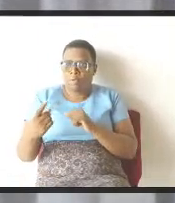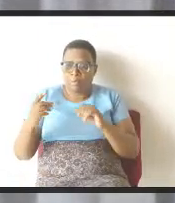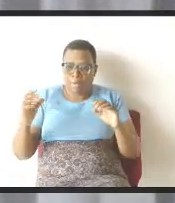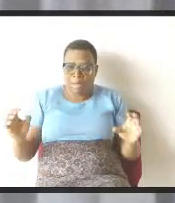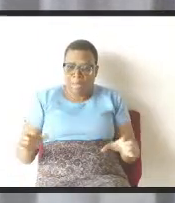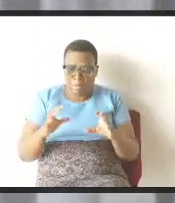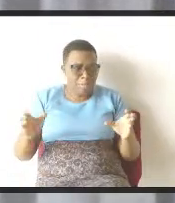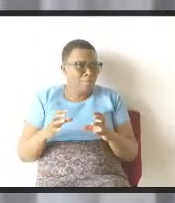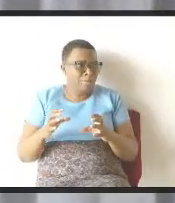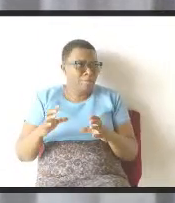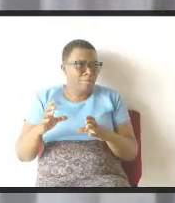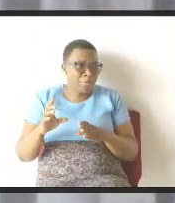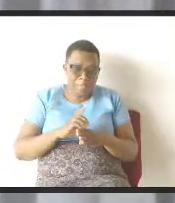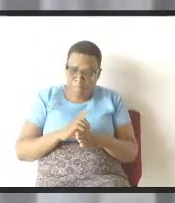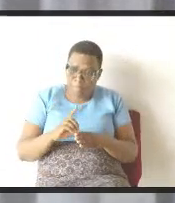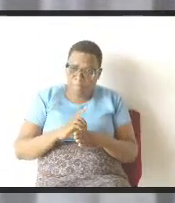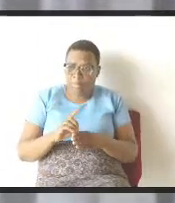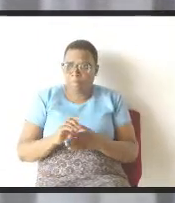disciplined,